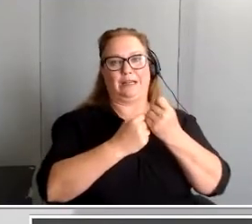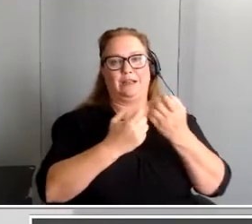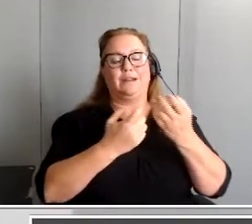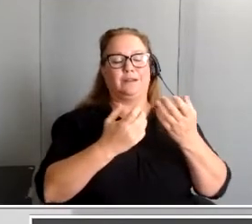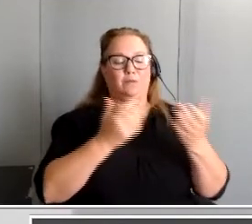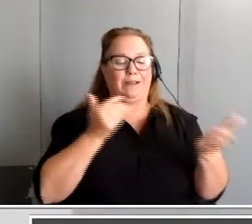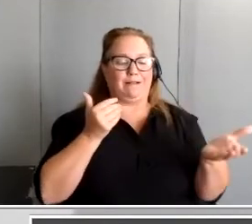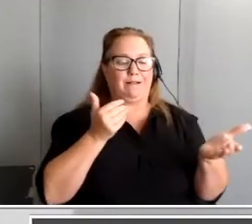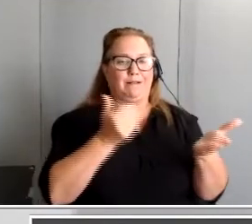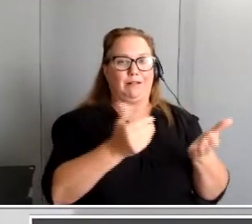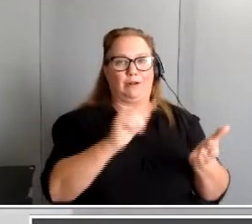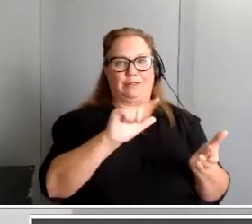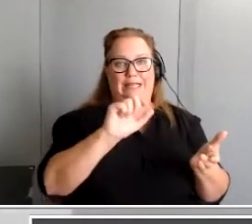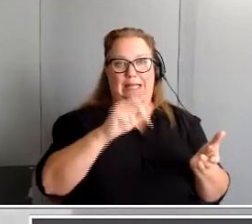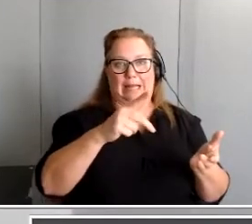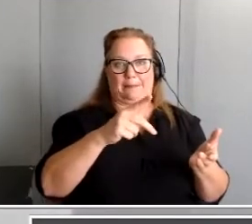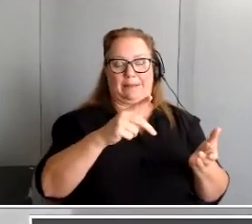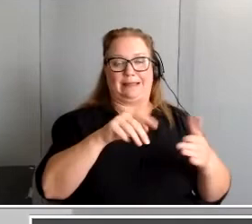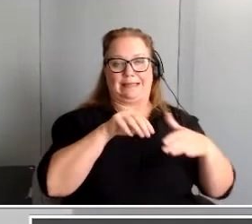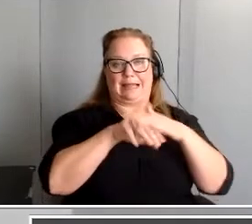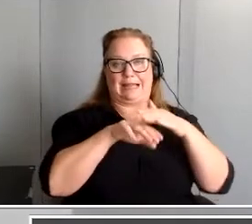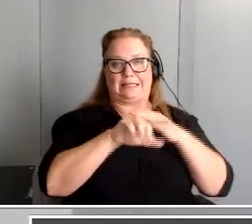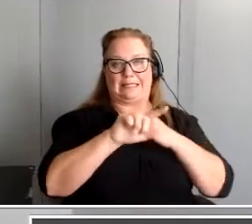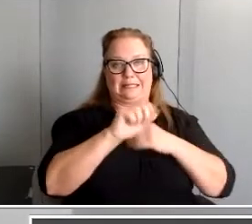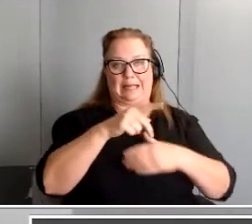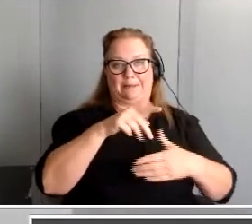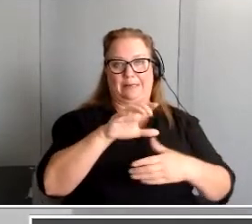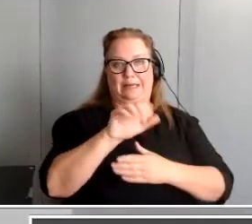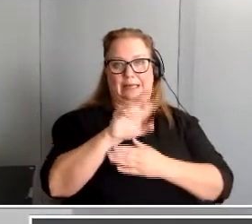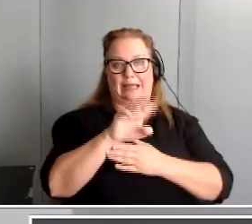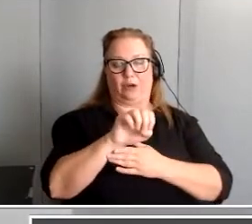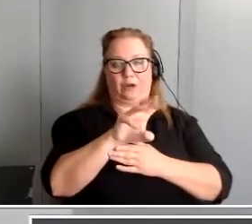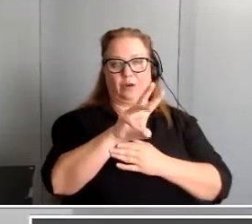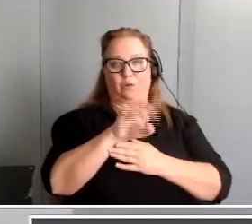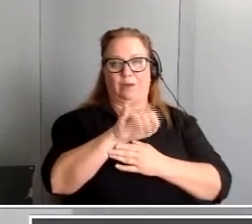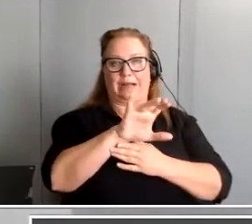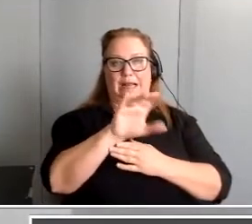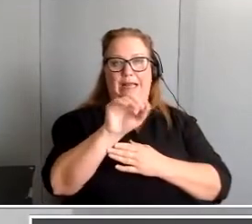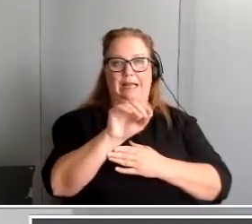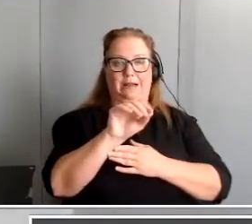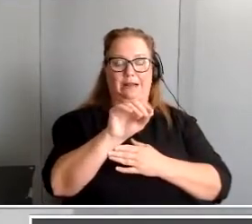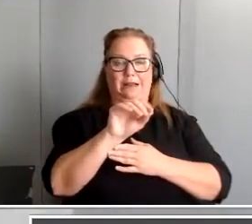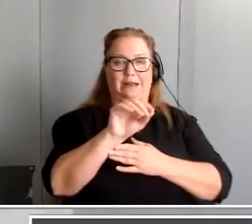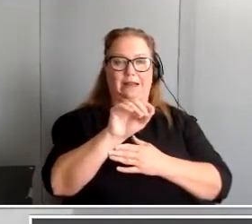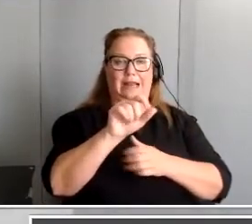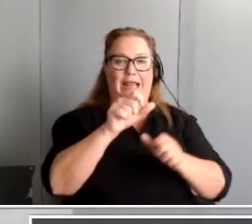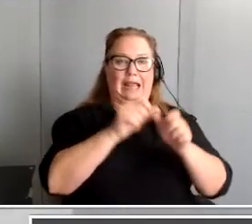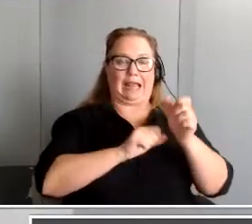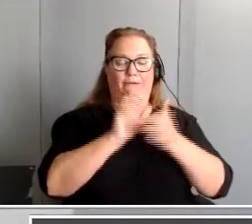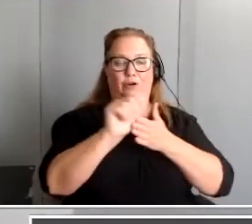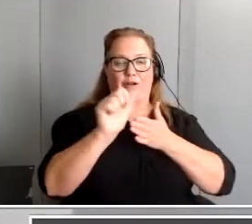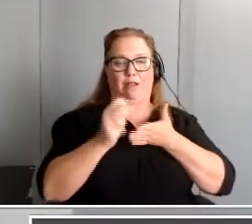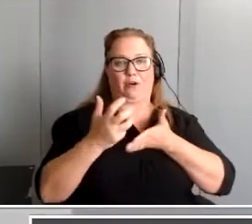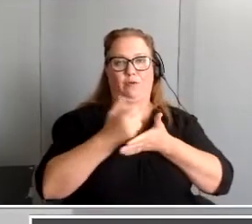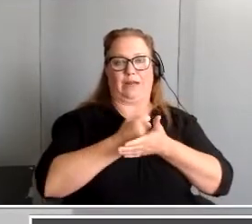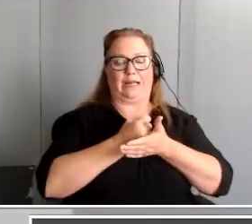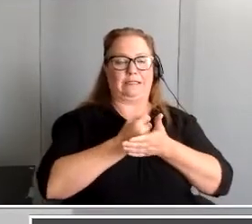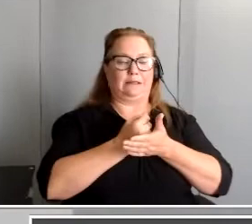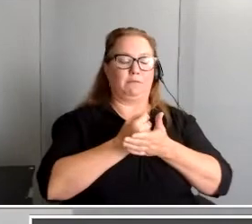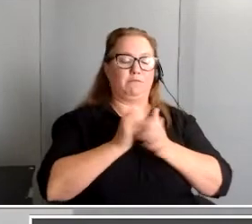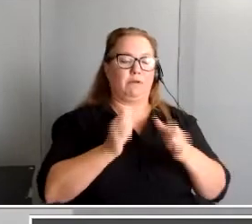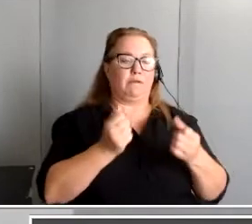gap, that access gap to care here in Wyandotte County. You know, every dollar raised helps provide